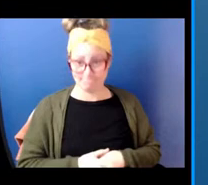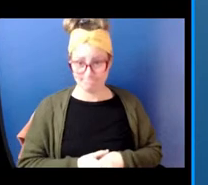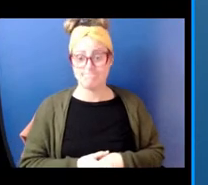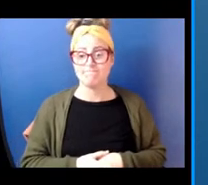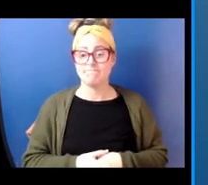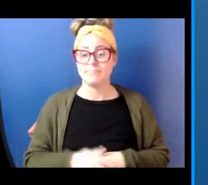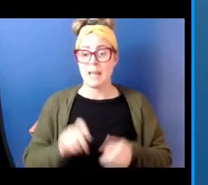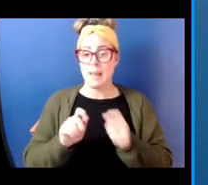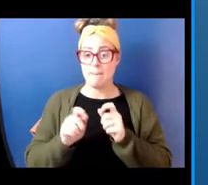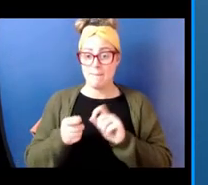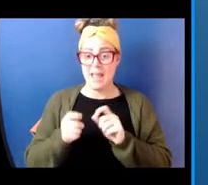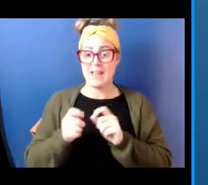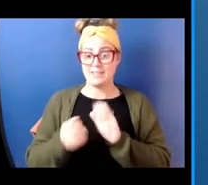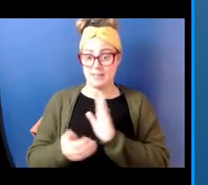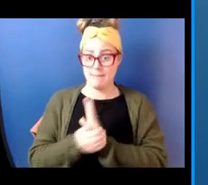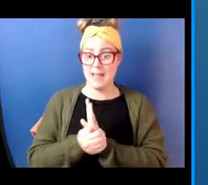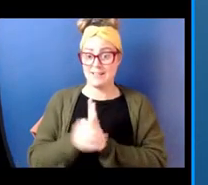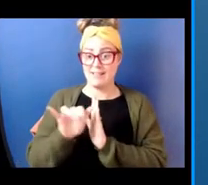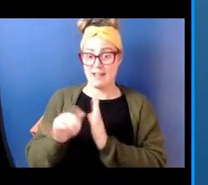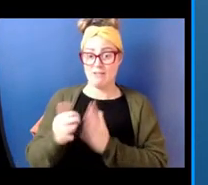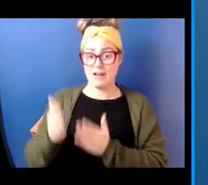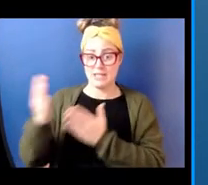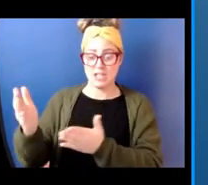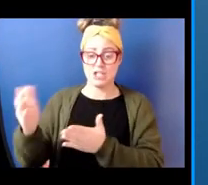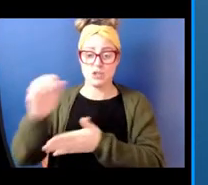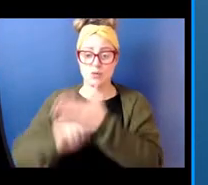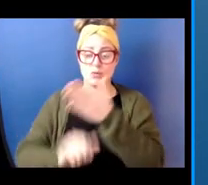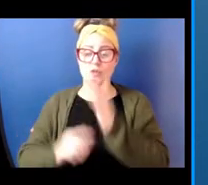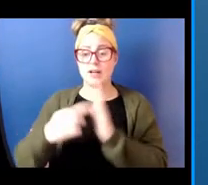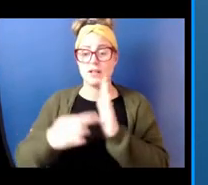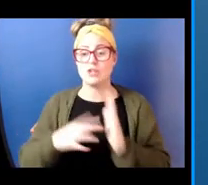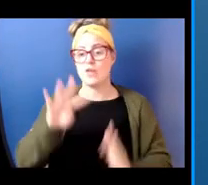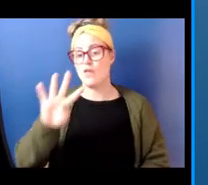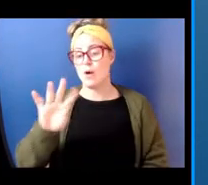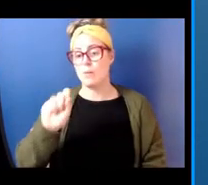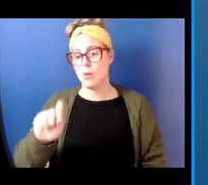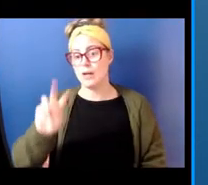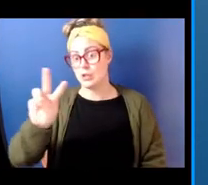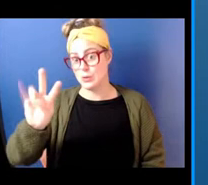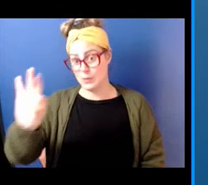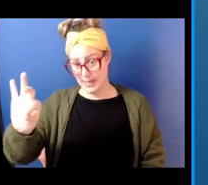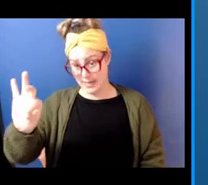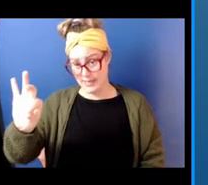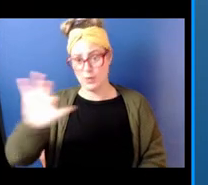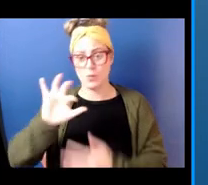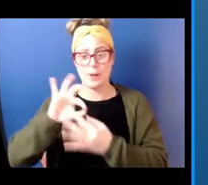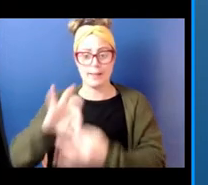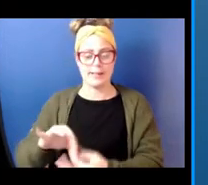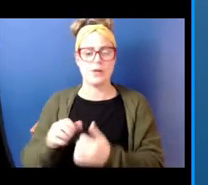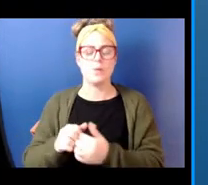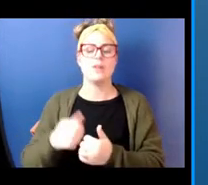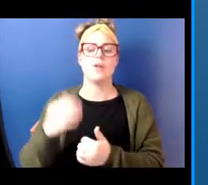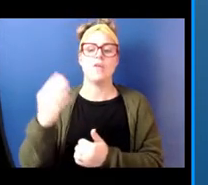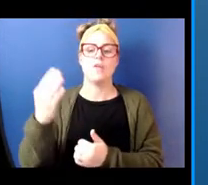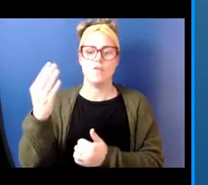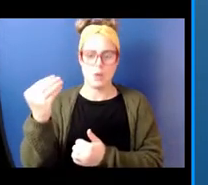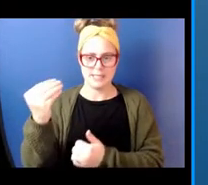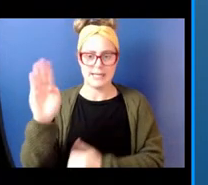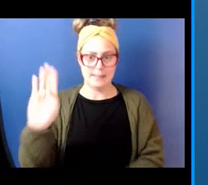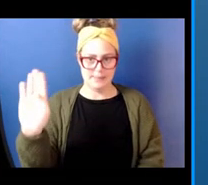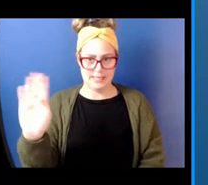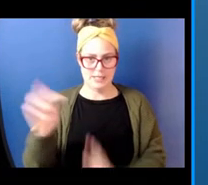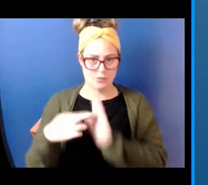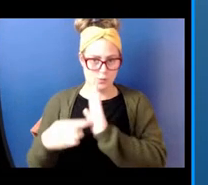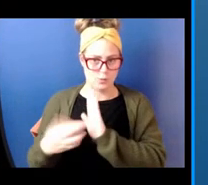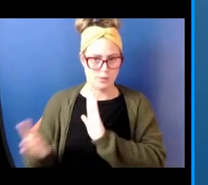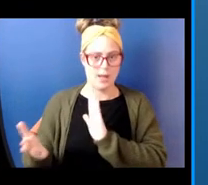this recommendation to remove regulation four point two nine relating to rule 14b and then I I don't want to